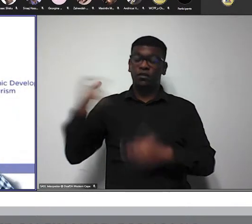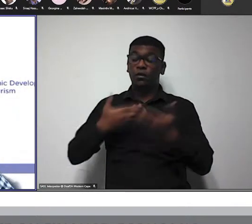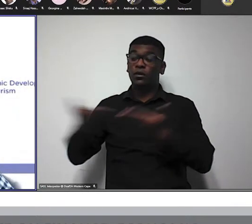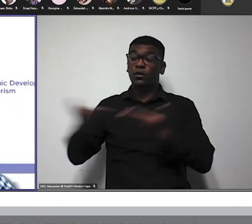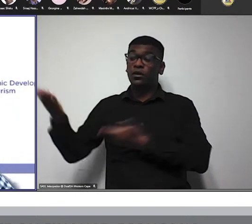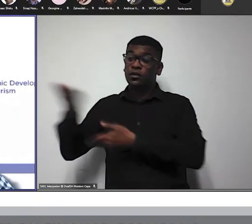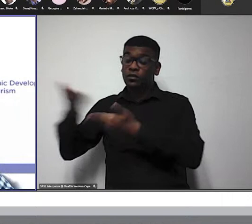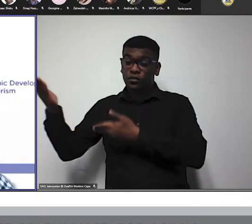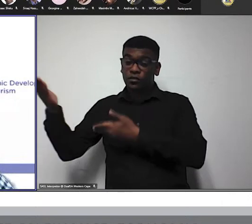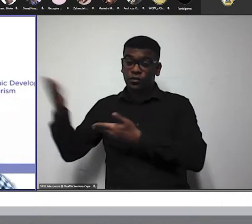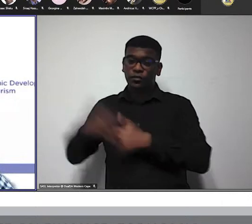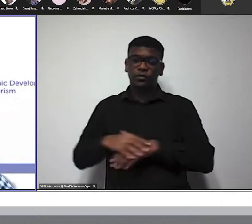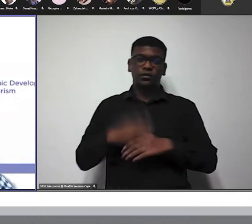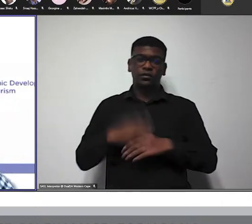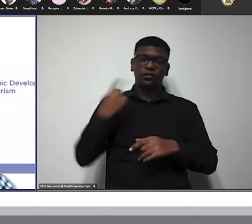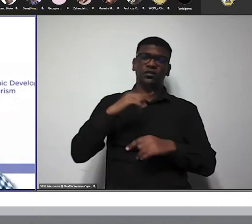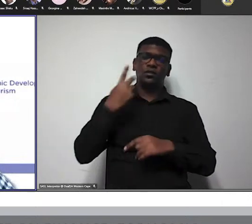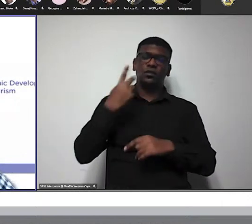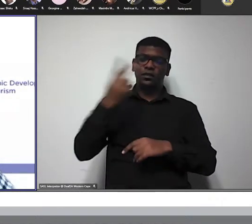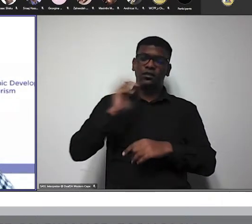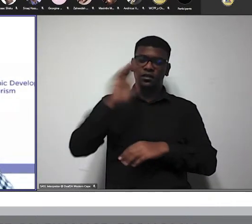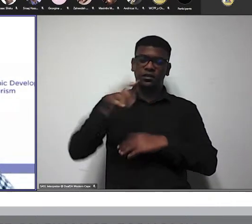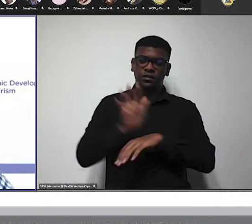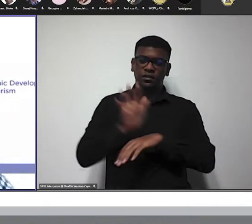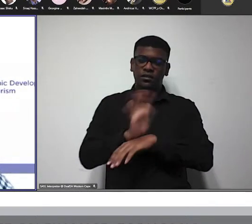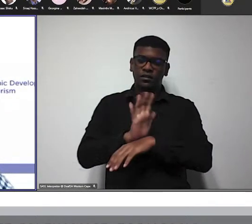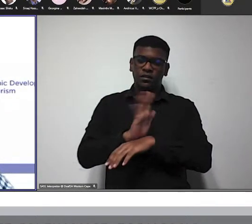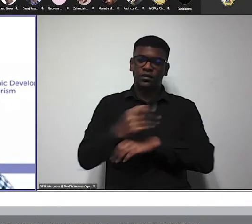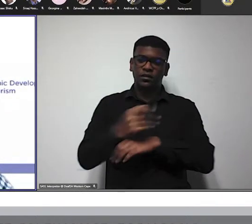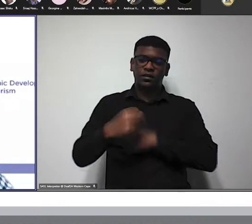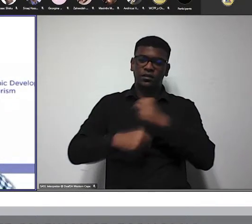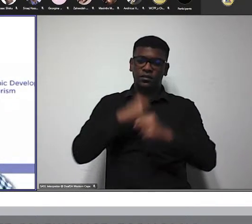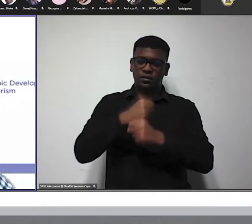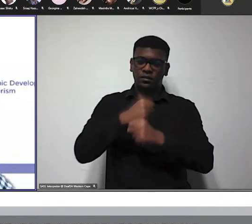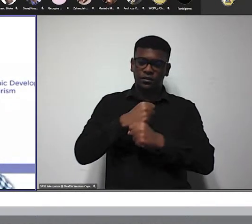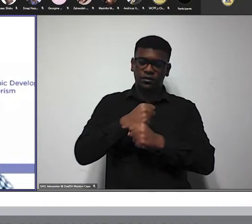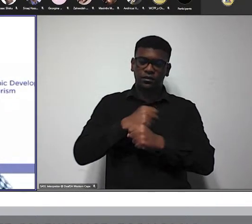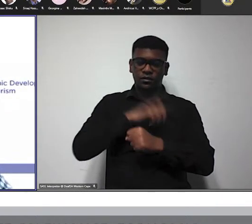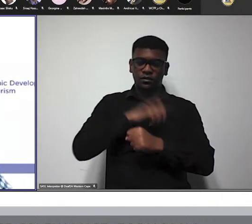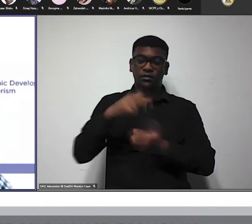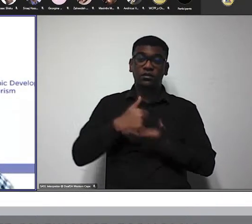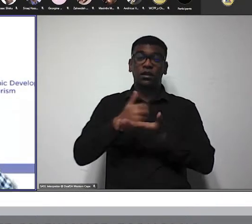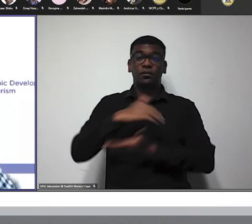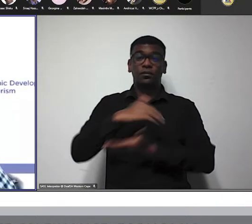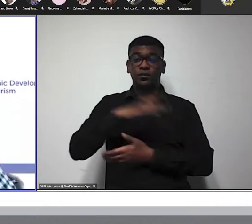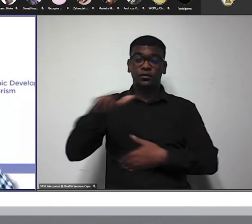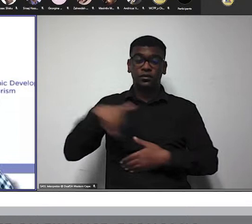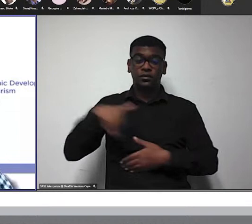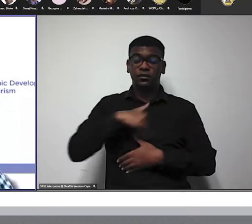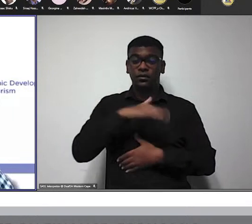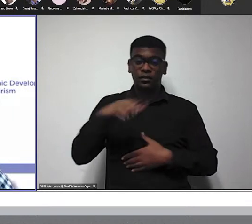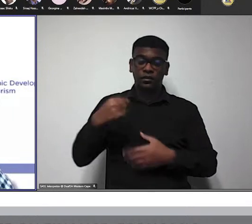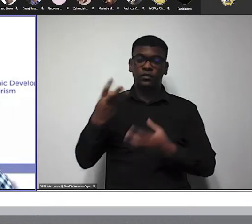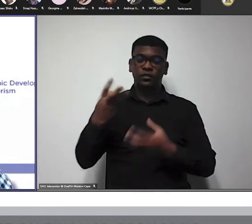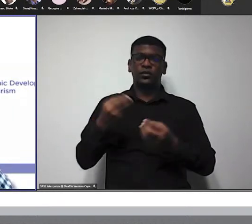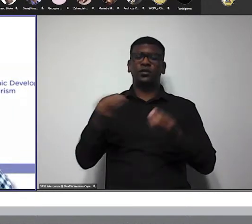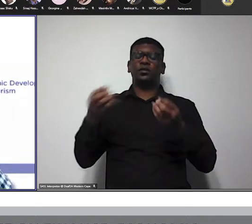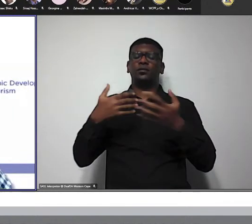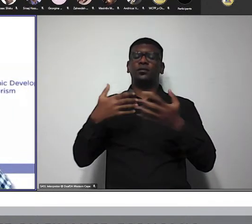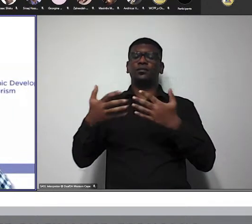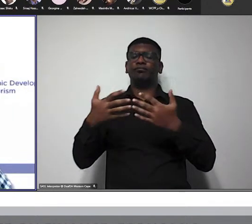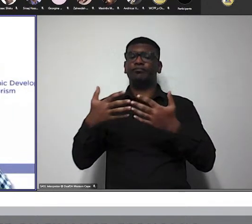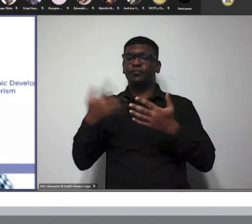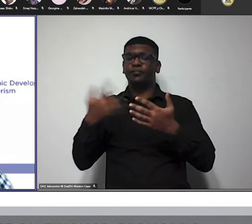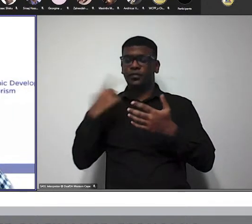perspective, over the next 15 years. So that's really helped us with that. So there's particular commodities for the US as well. And then